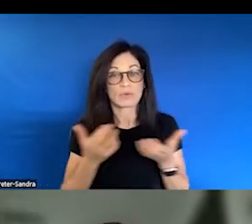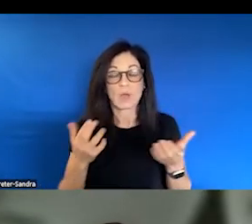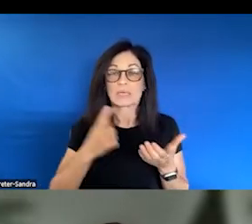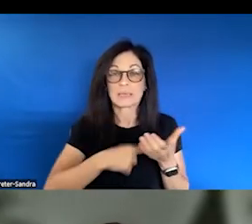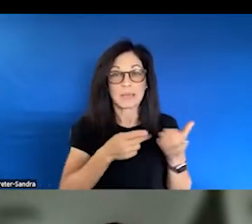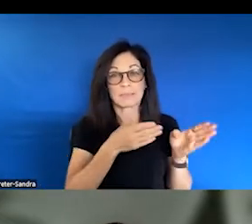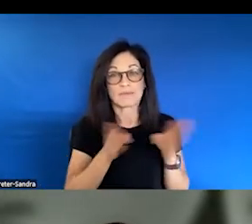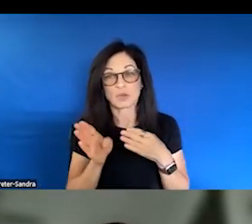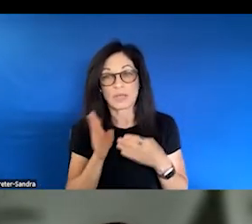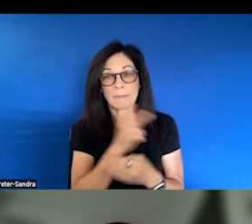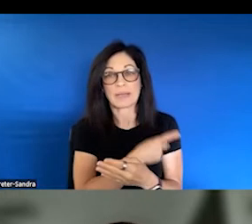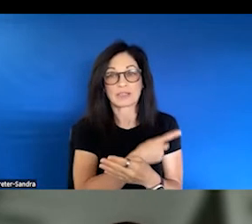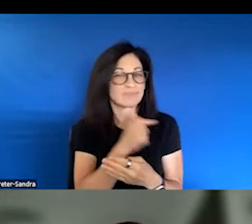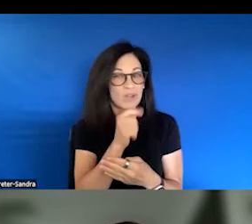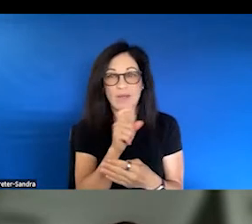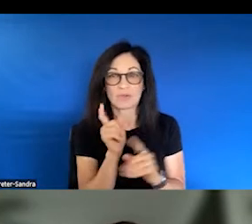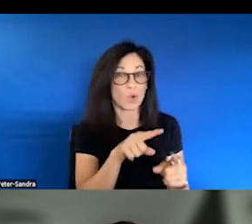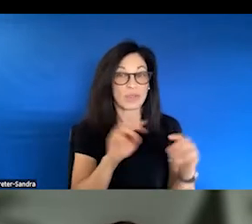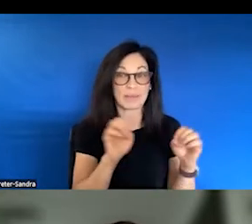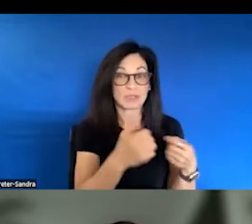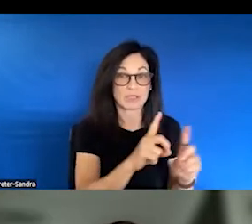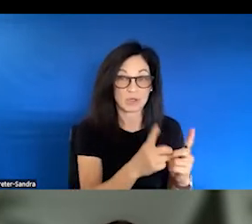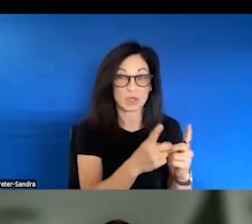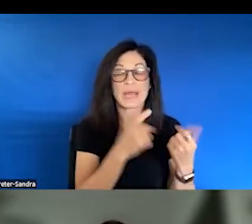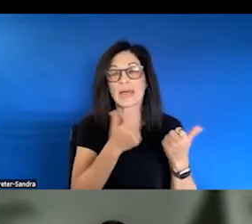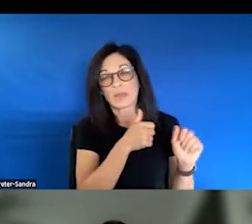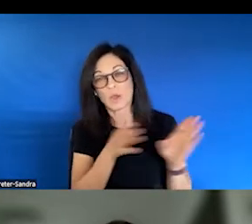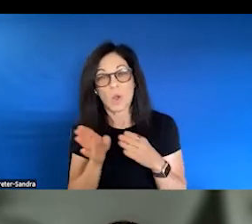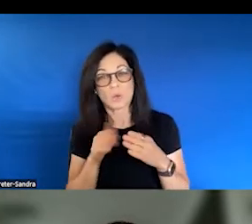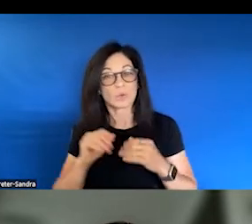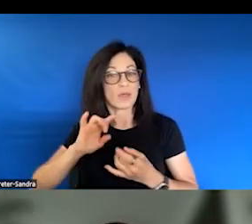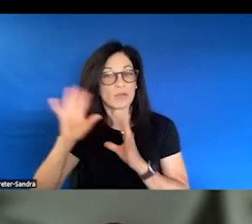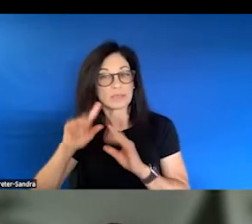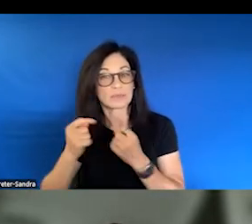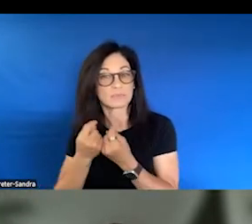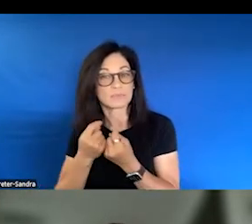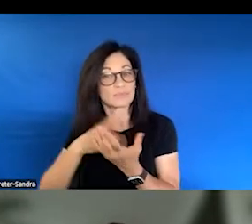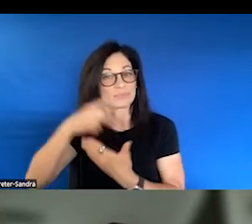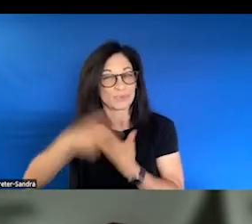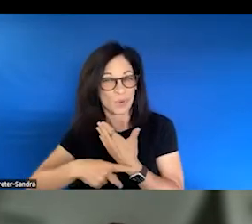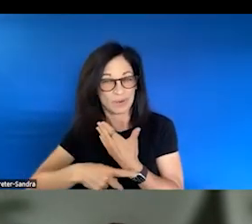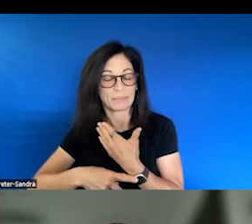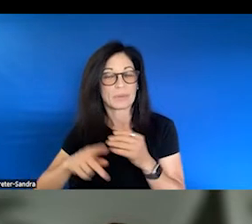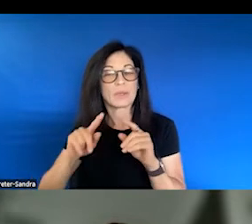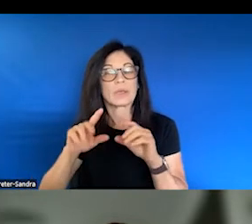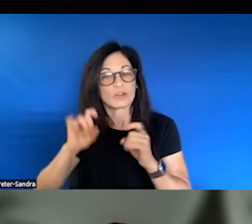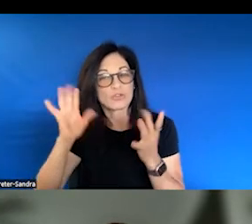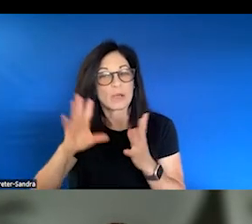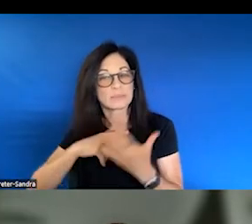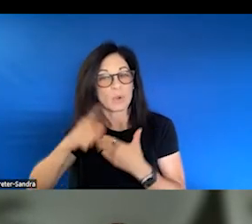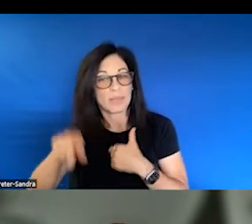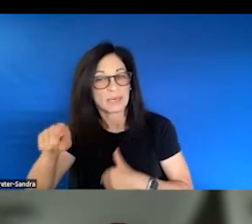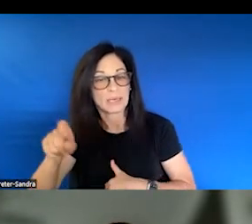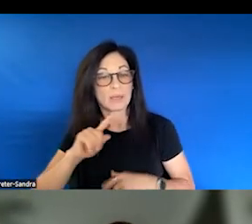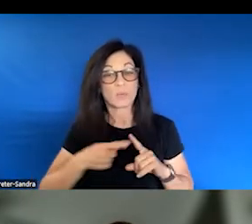the patient from going to the ER at all. They can go directly into the crisis program that they need. But when we look at